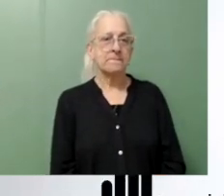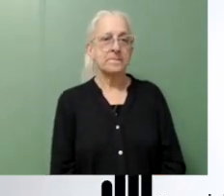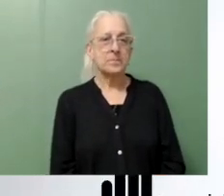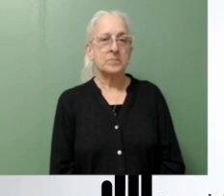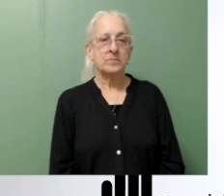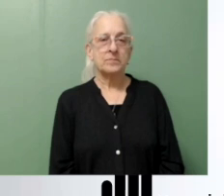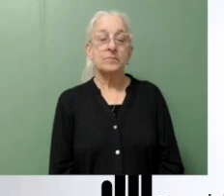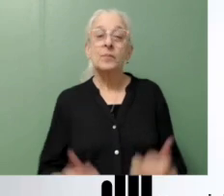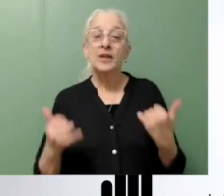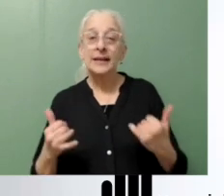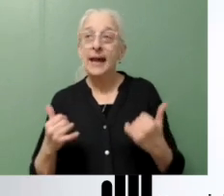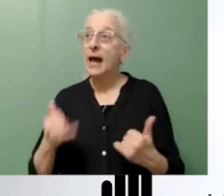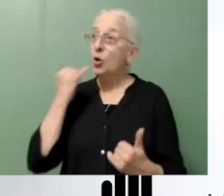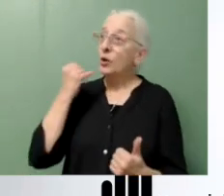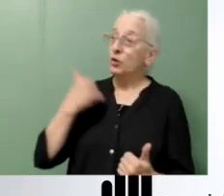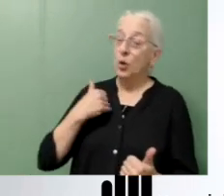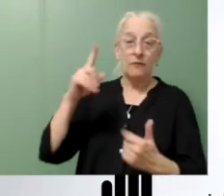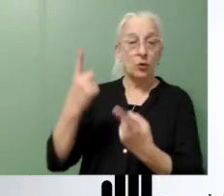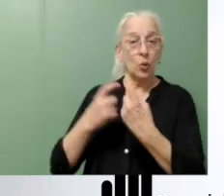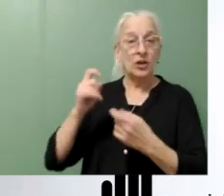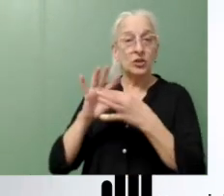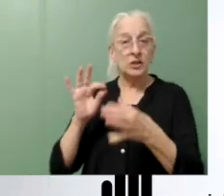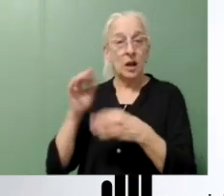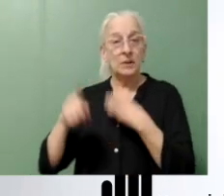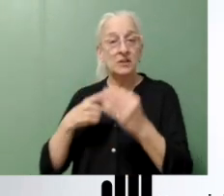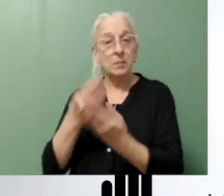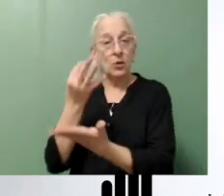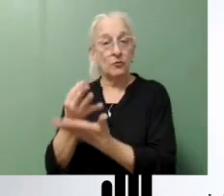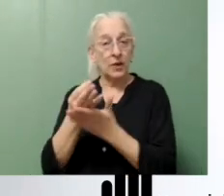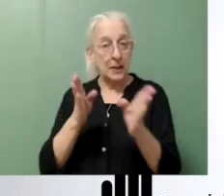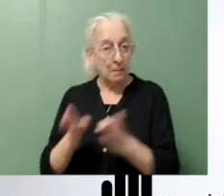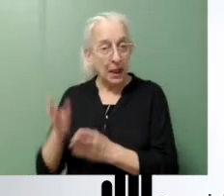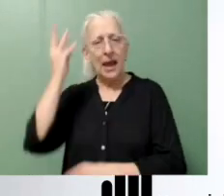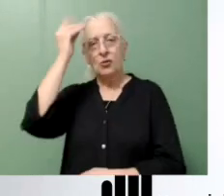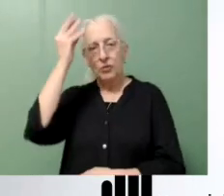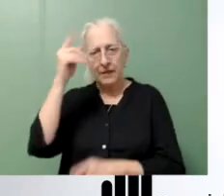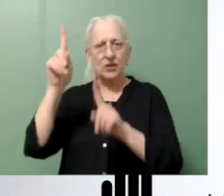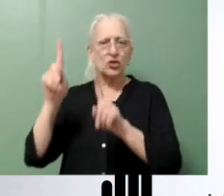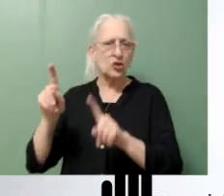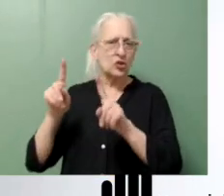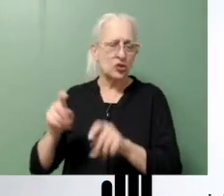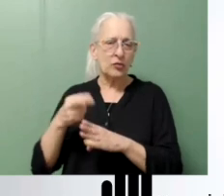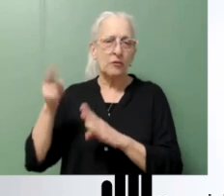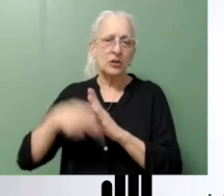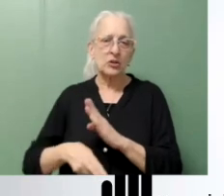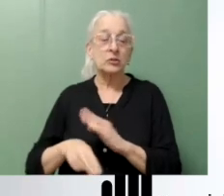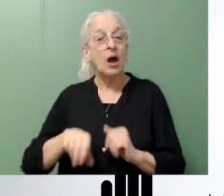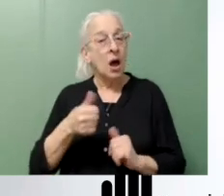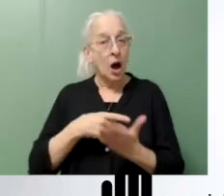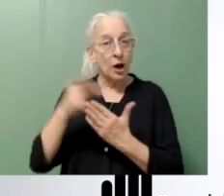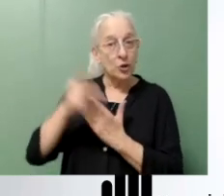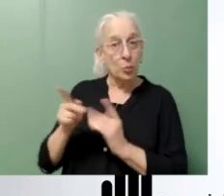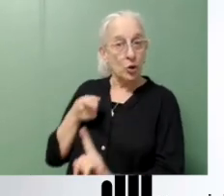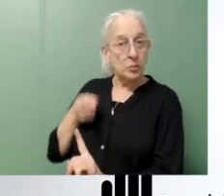We'll now open the floor for questions and comments regarding the funding plan reflection survey results. Please hold any other